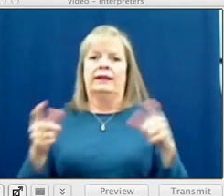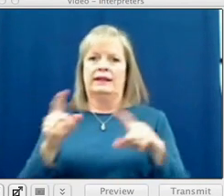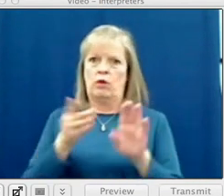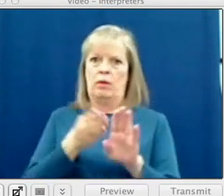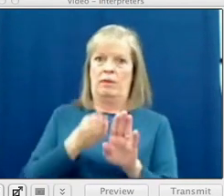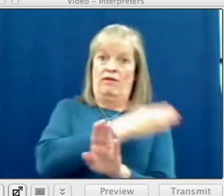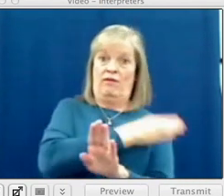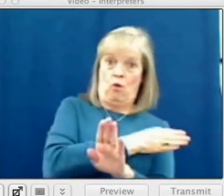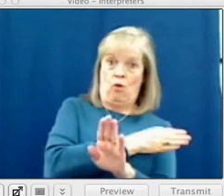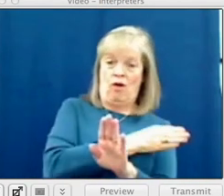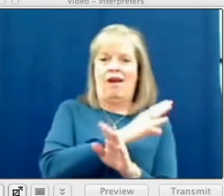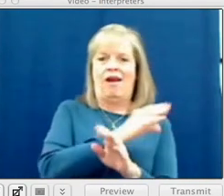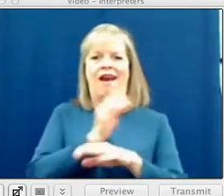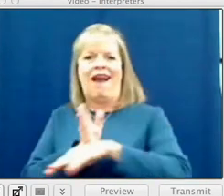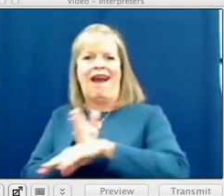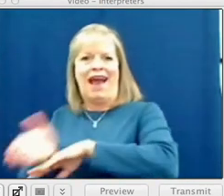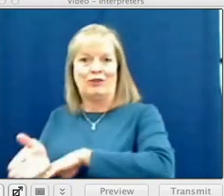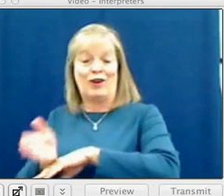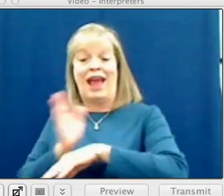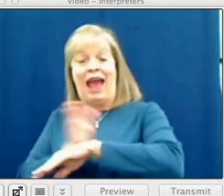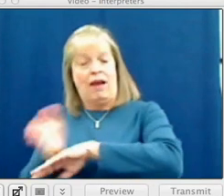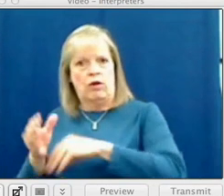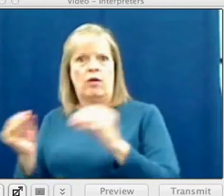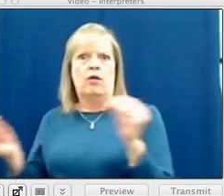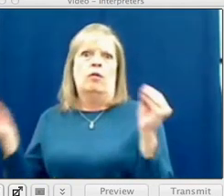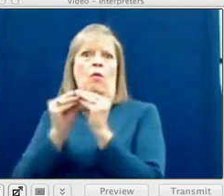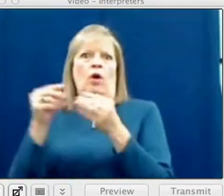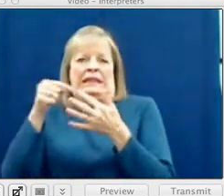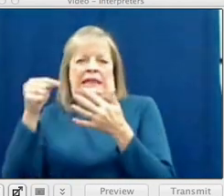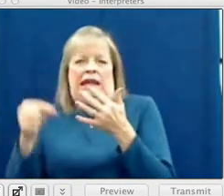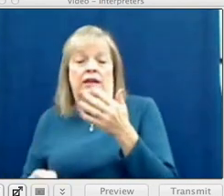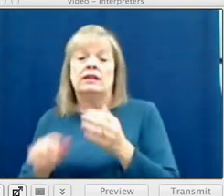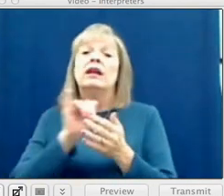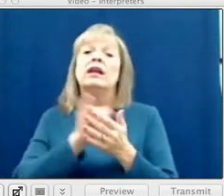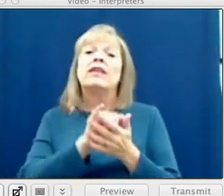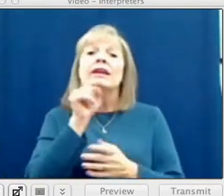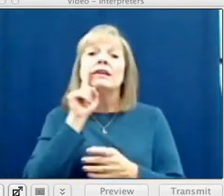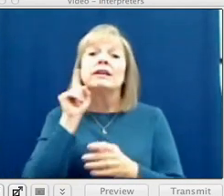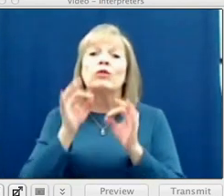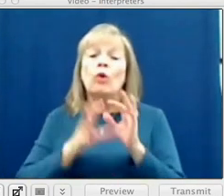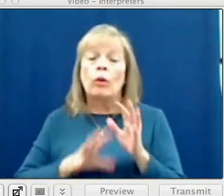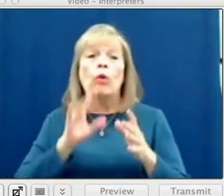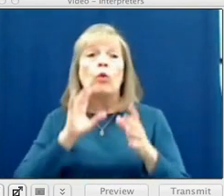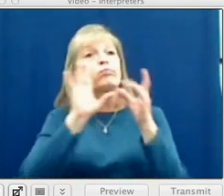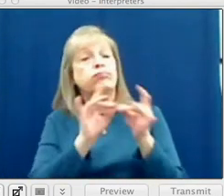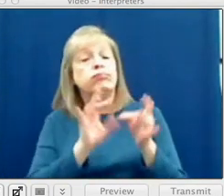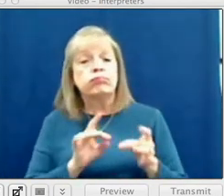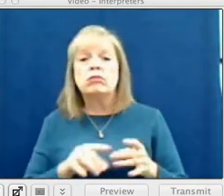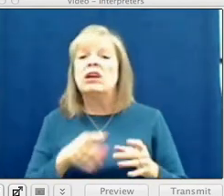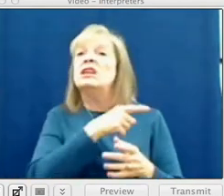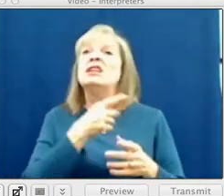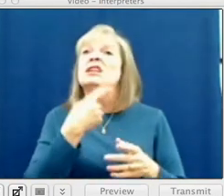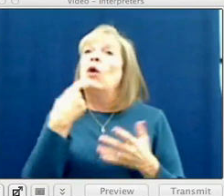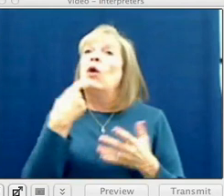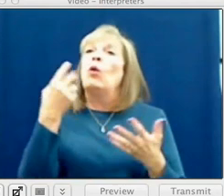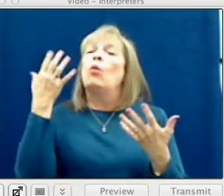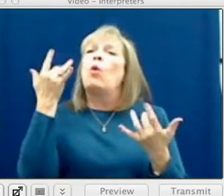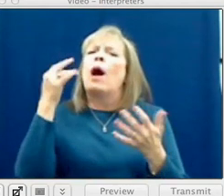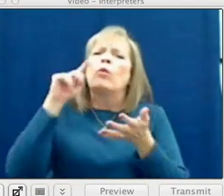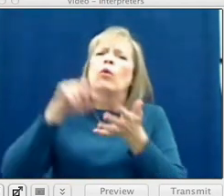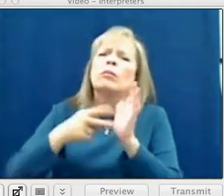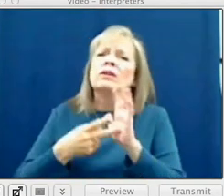details came after this. Interesting, the deaf interpreter who presented this case said that the reason why he wanted to present this case, what